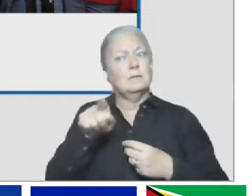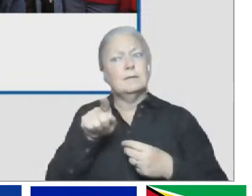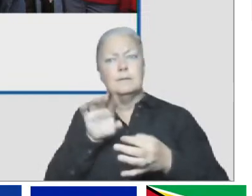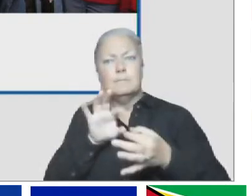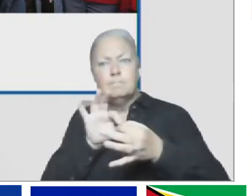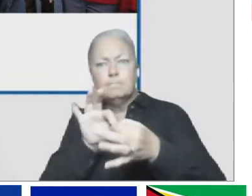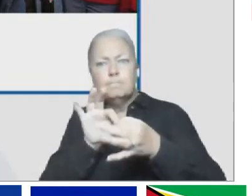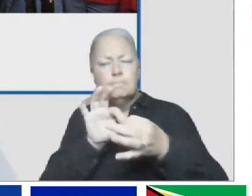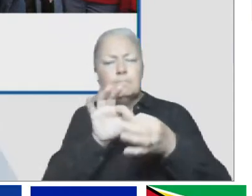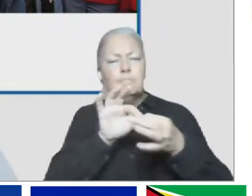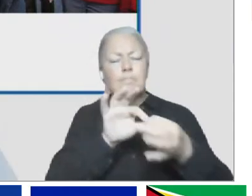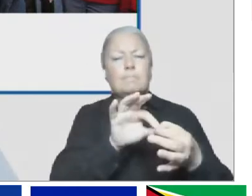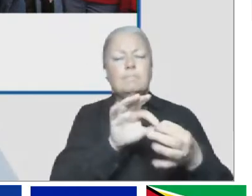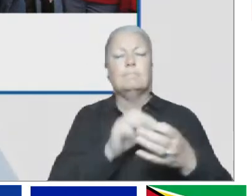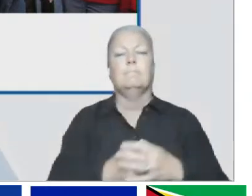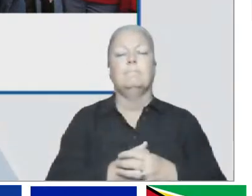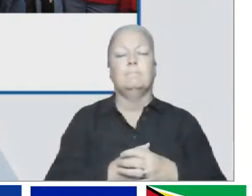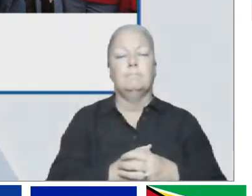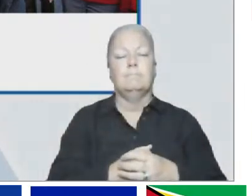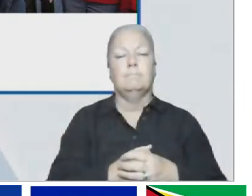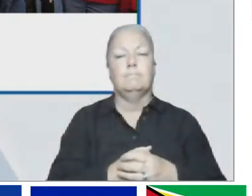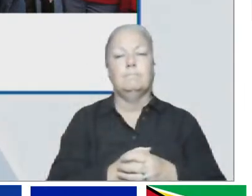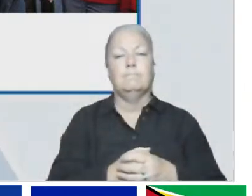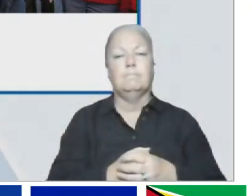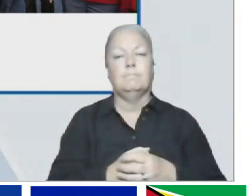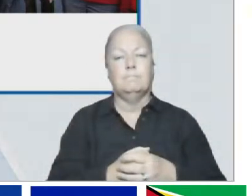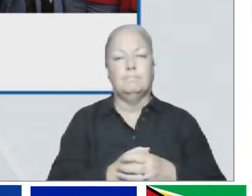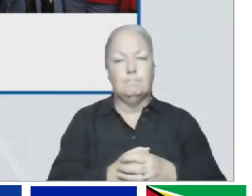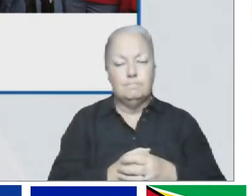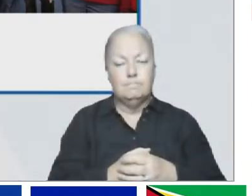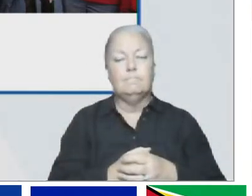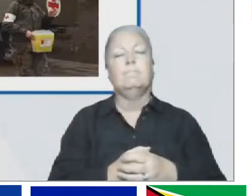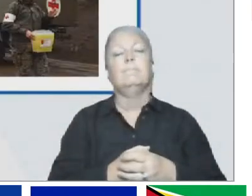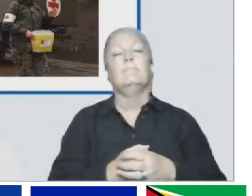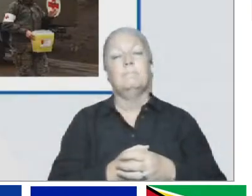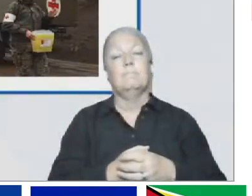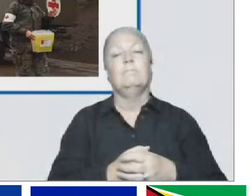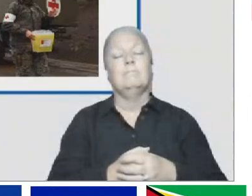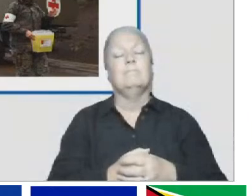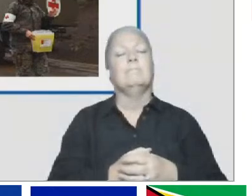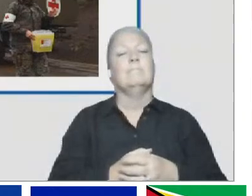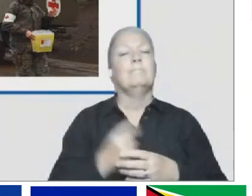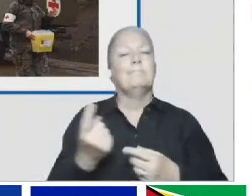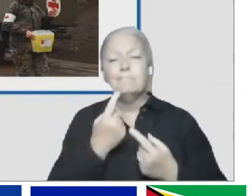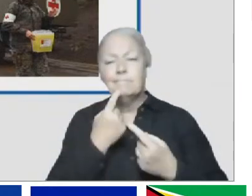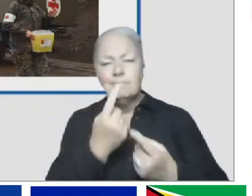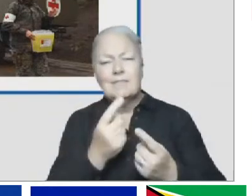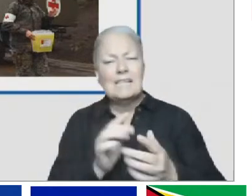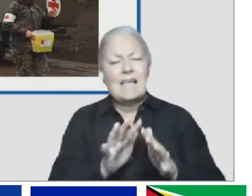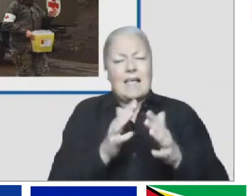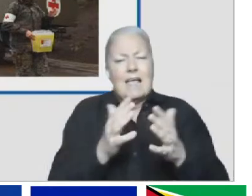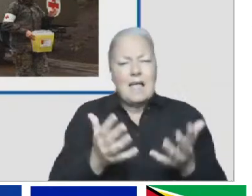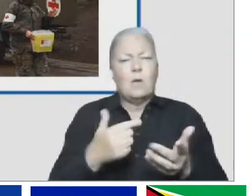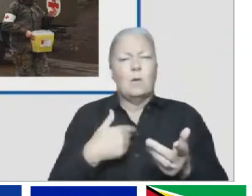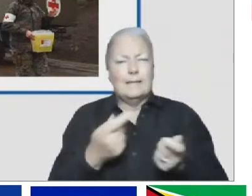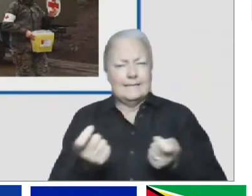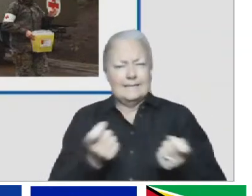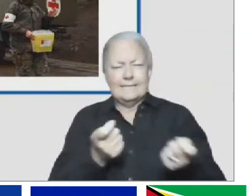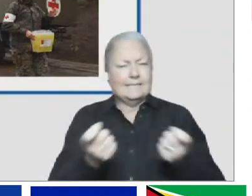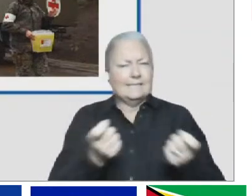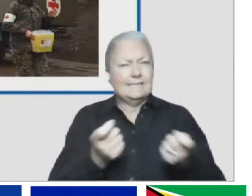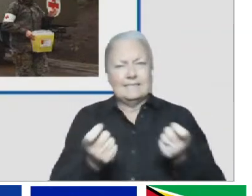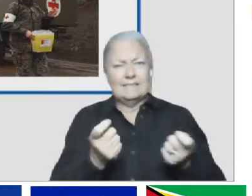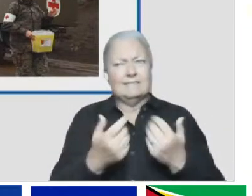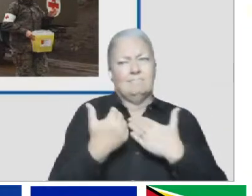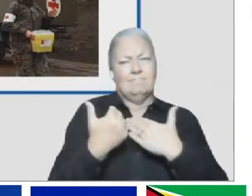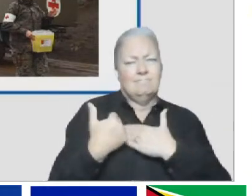could do something on managing the pandemic. For example, a lot of